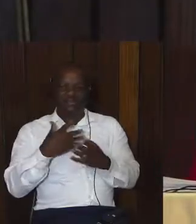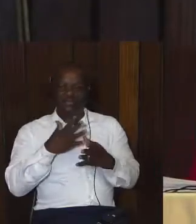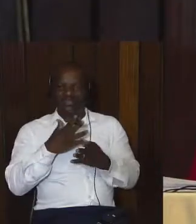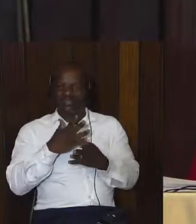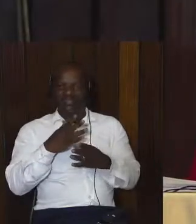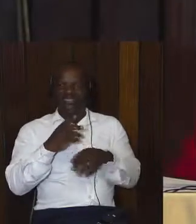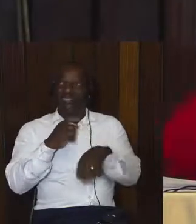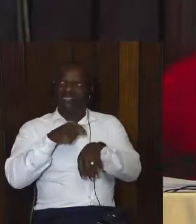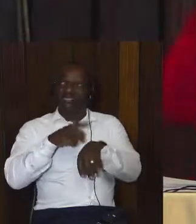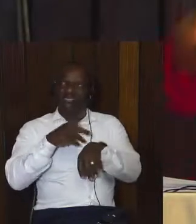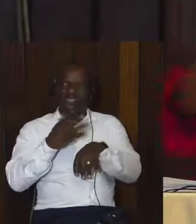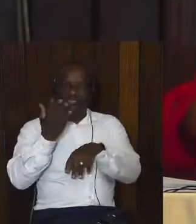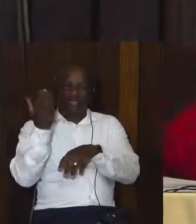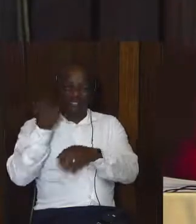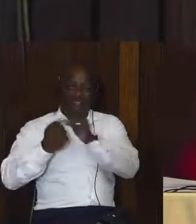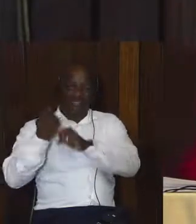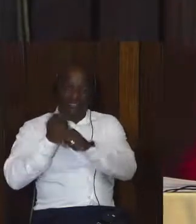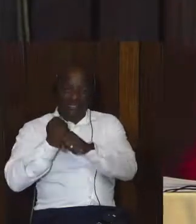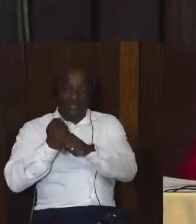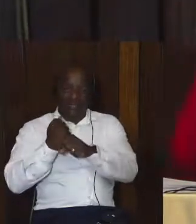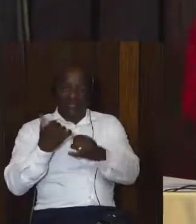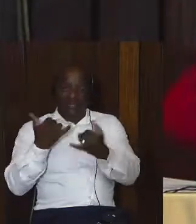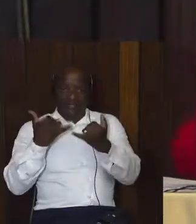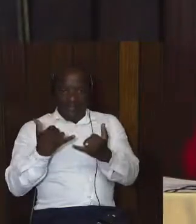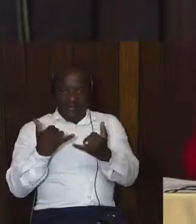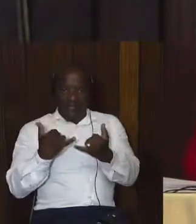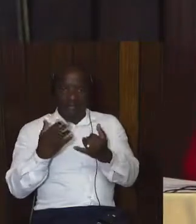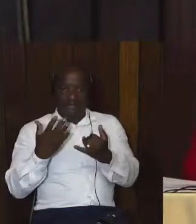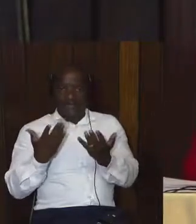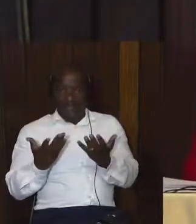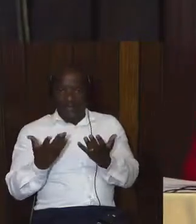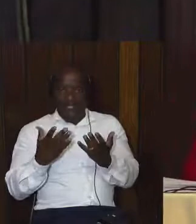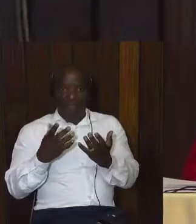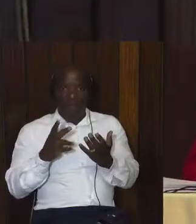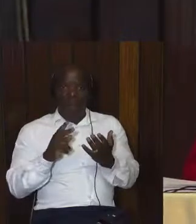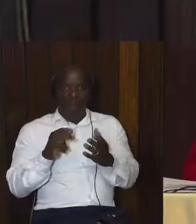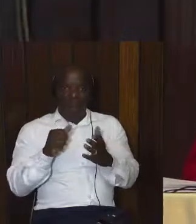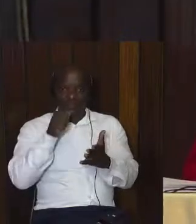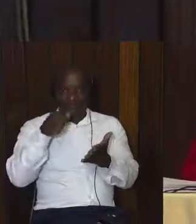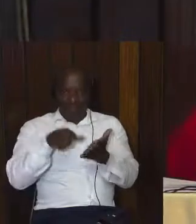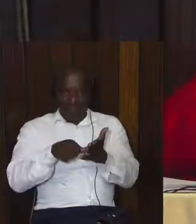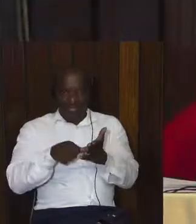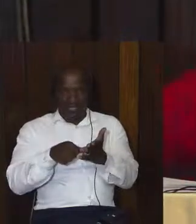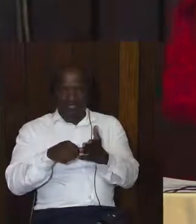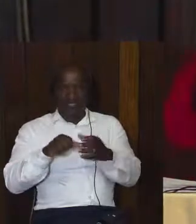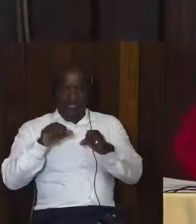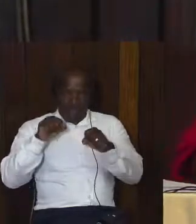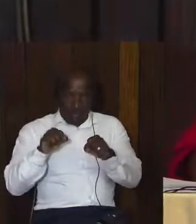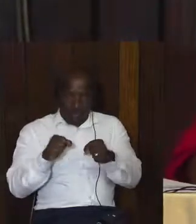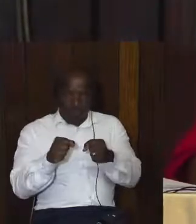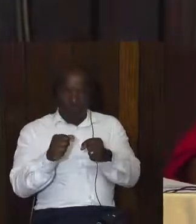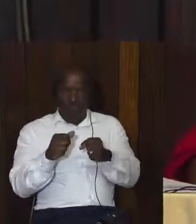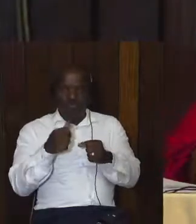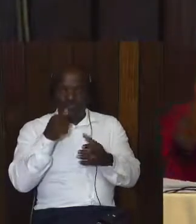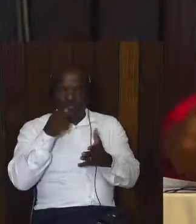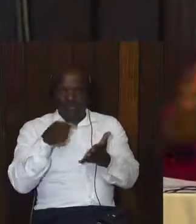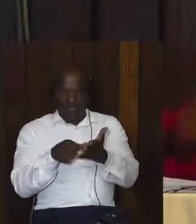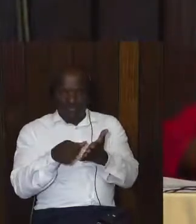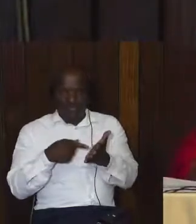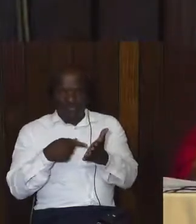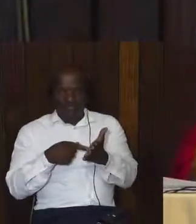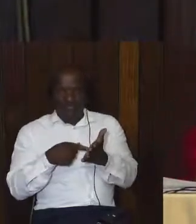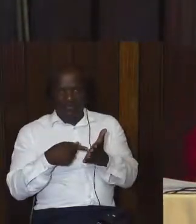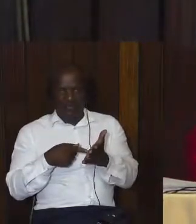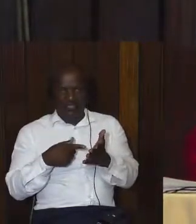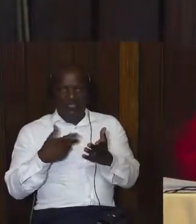year. Now, when you are supposed to implement, you get a letter from the minister. When you had, according to you, you had